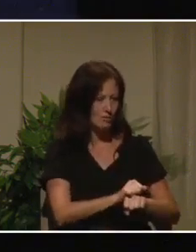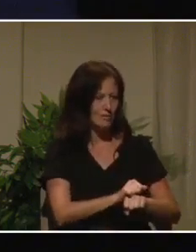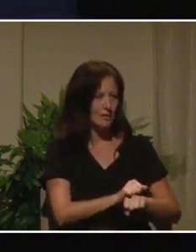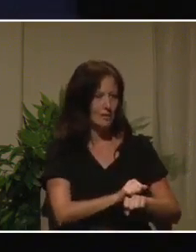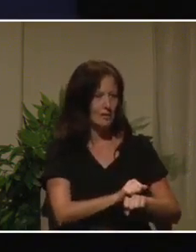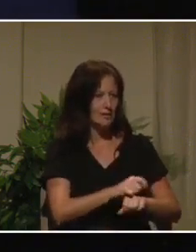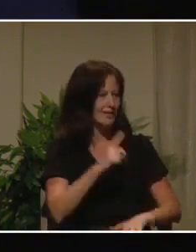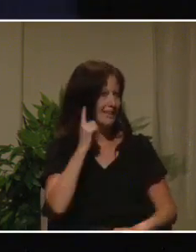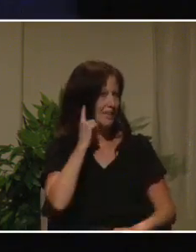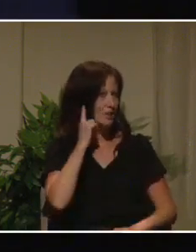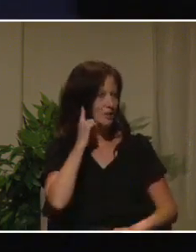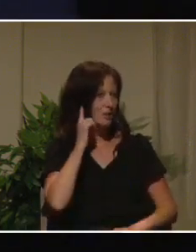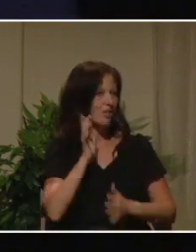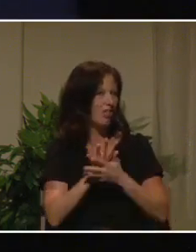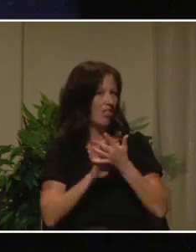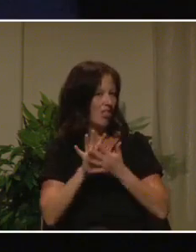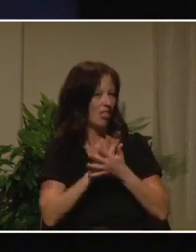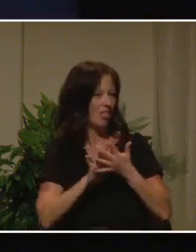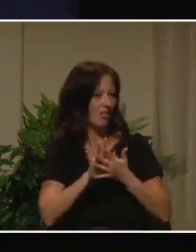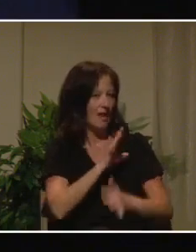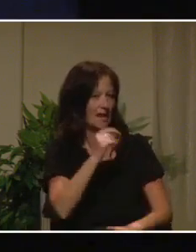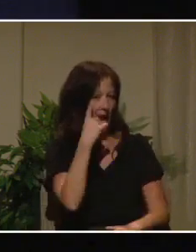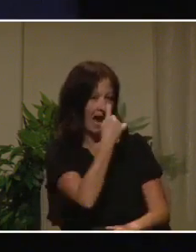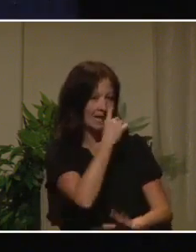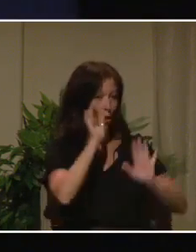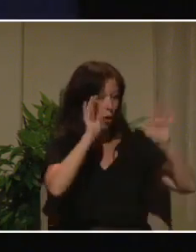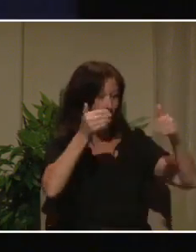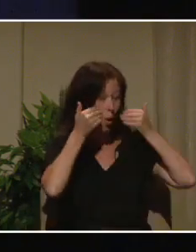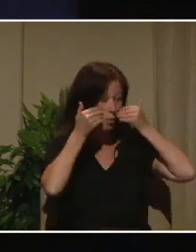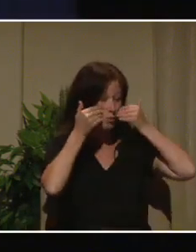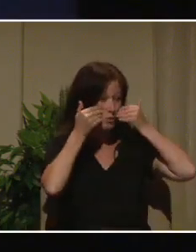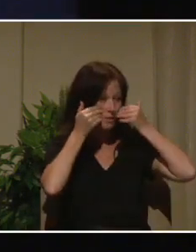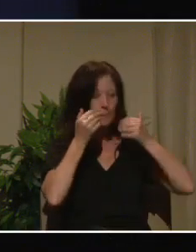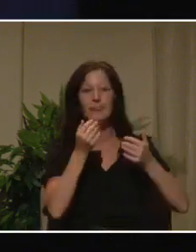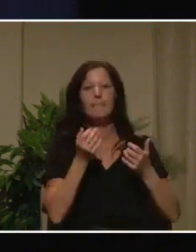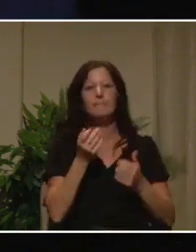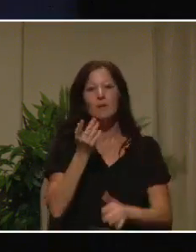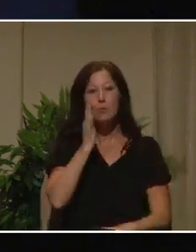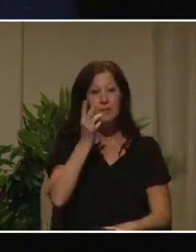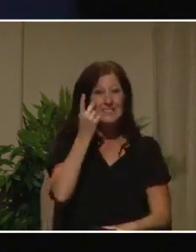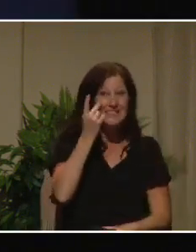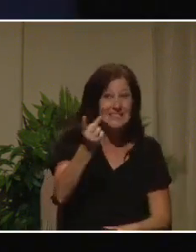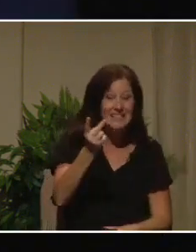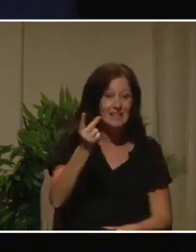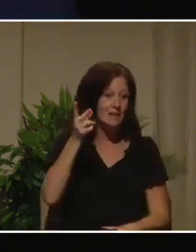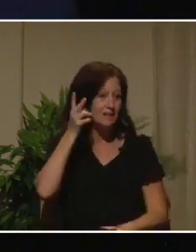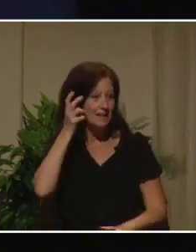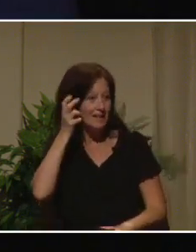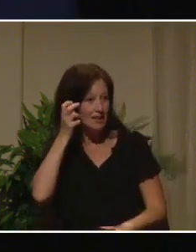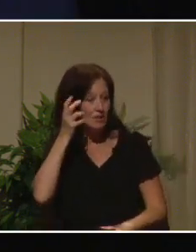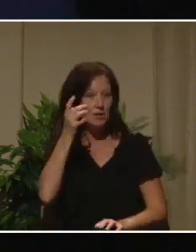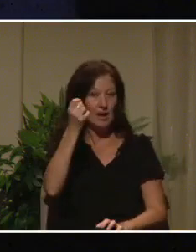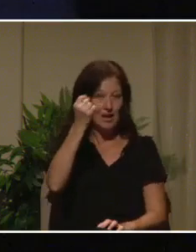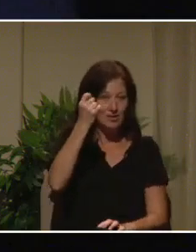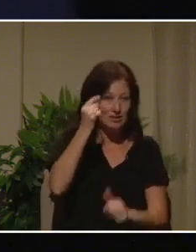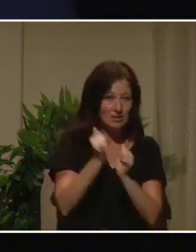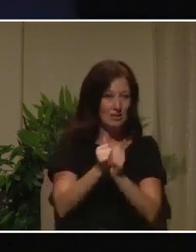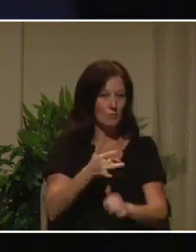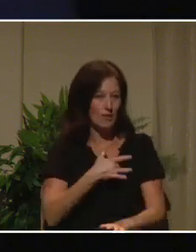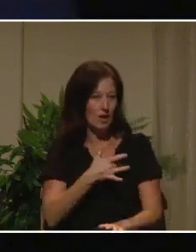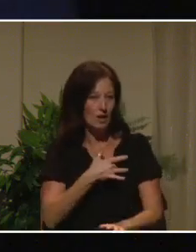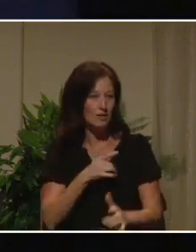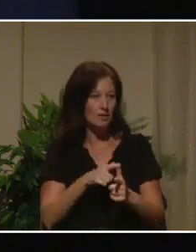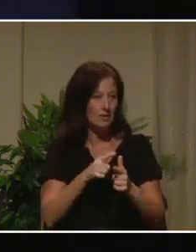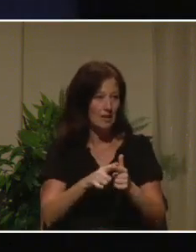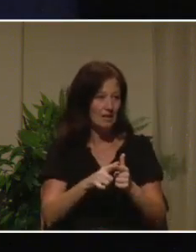their eyes. Otherwise, they might see with their eyes, hear with their ears, understand with their hearts, and turn